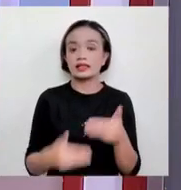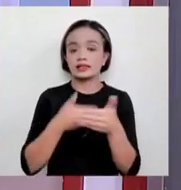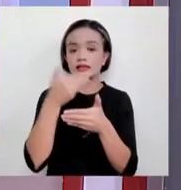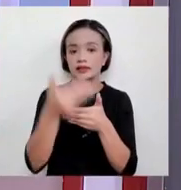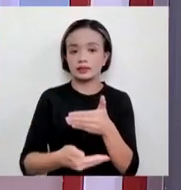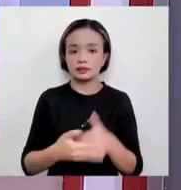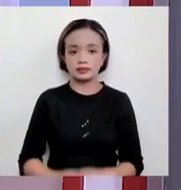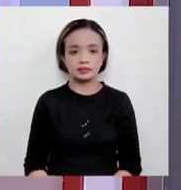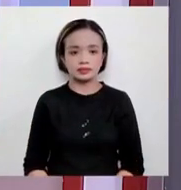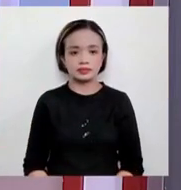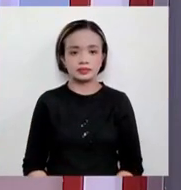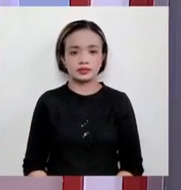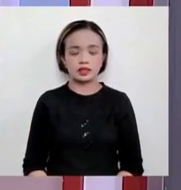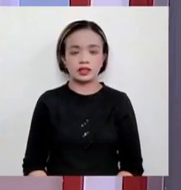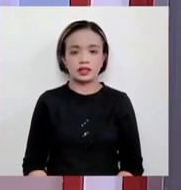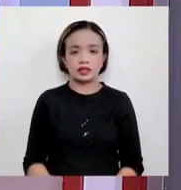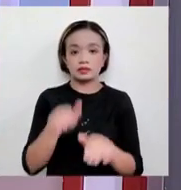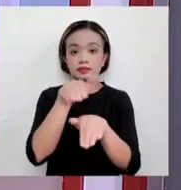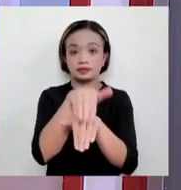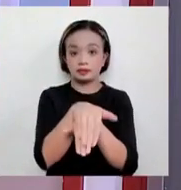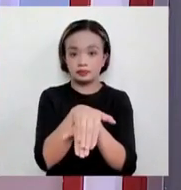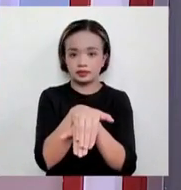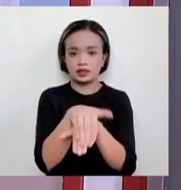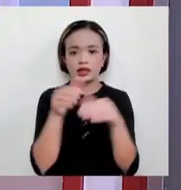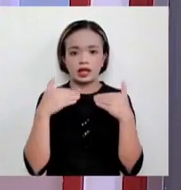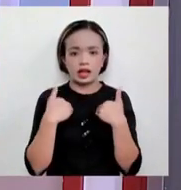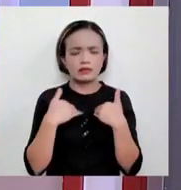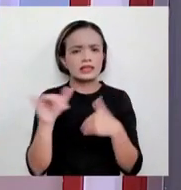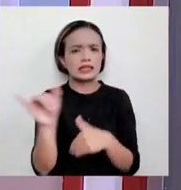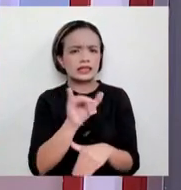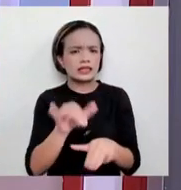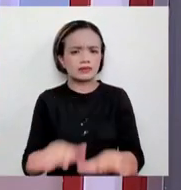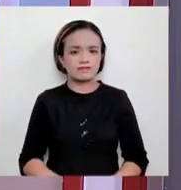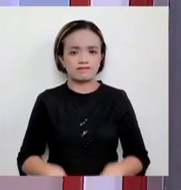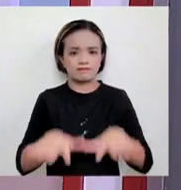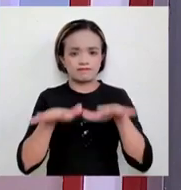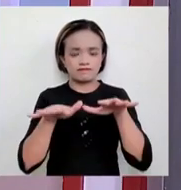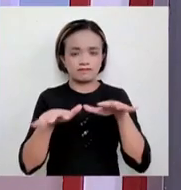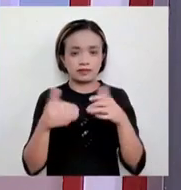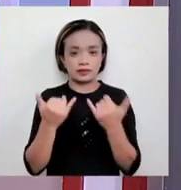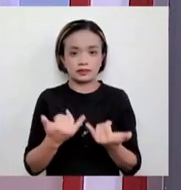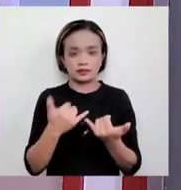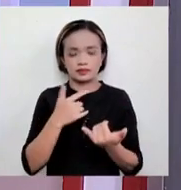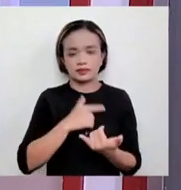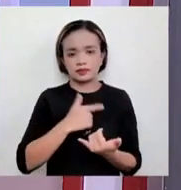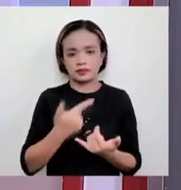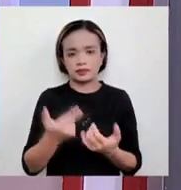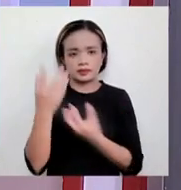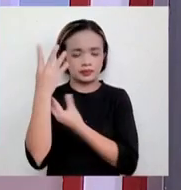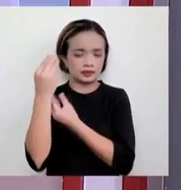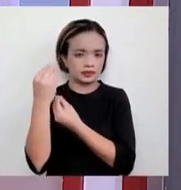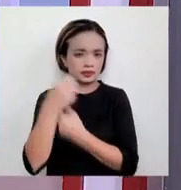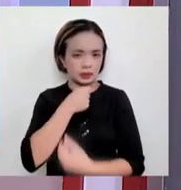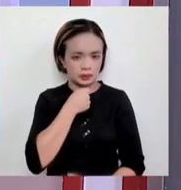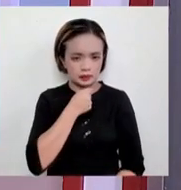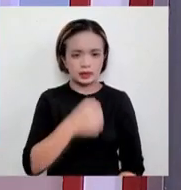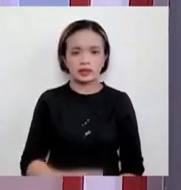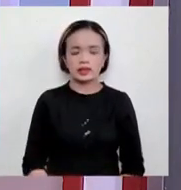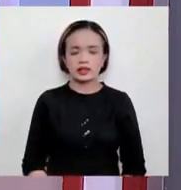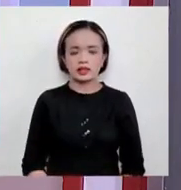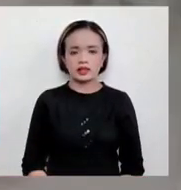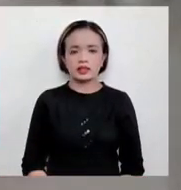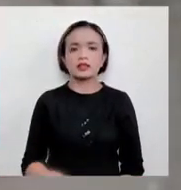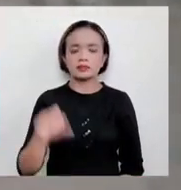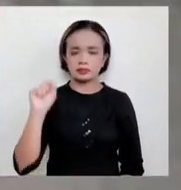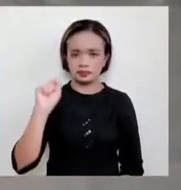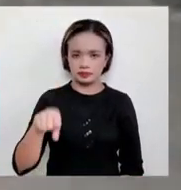Noah in Oriental Mindoro also dealing with floods. Our very own Dennis Dato now joins us with an update. Dennis. Yes,